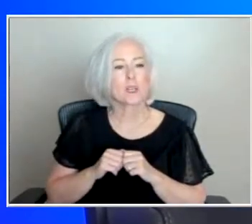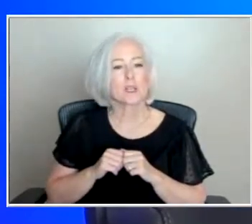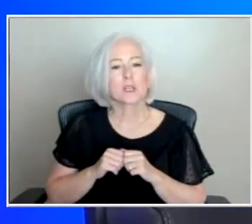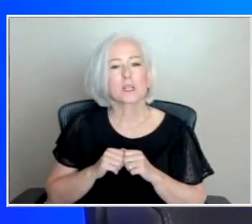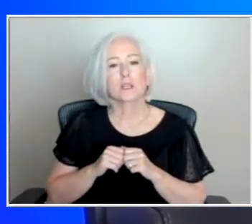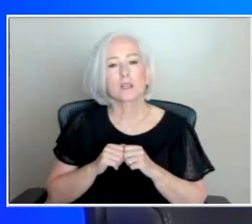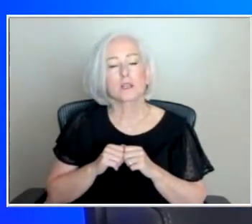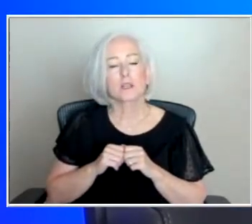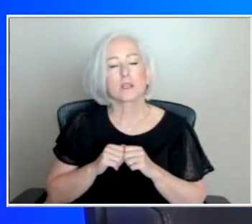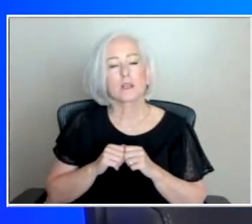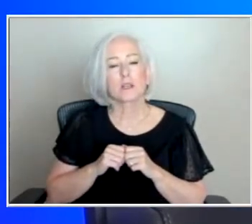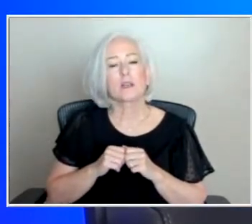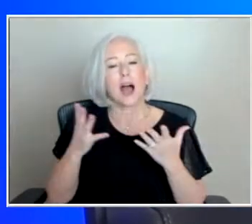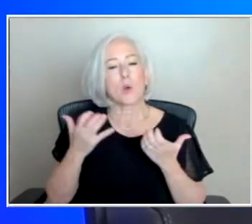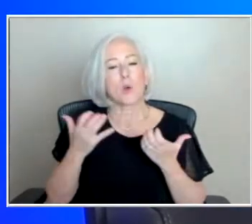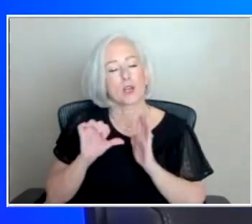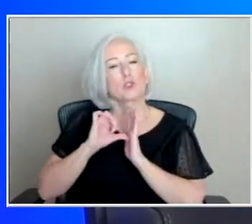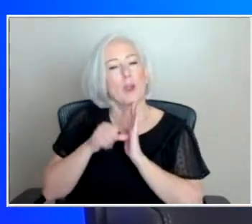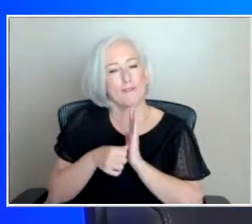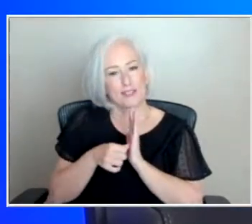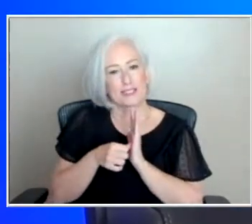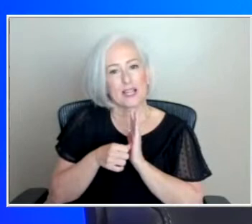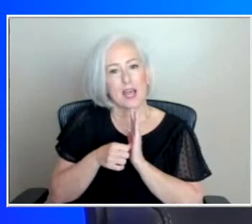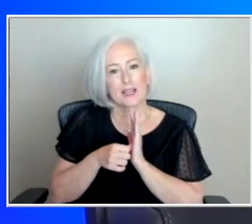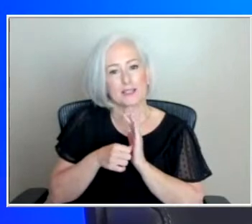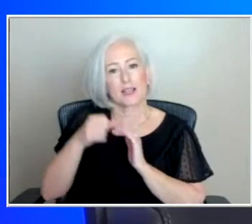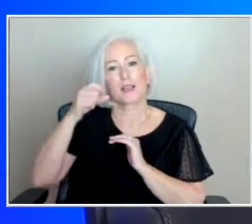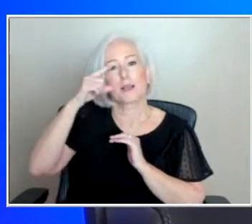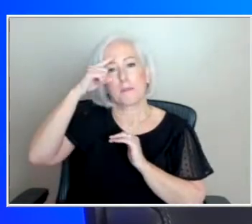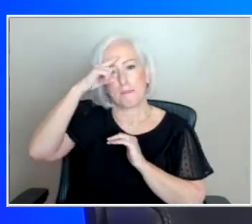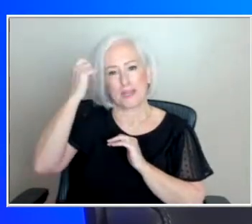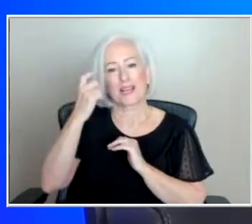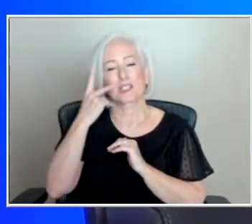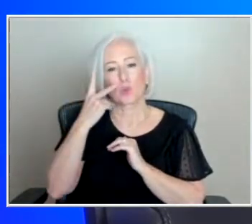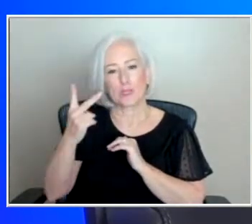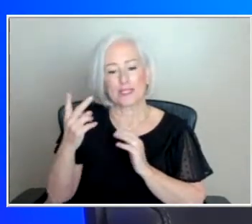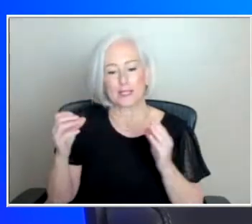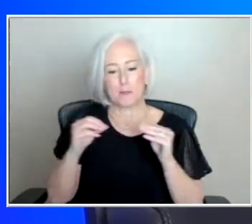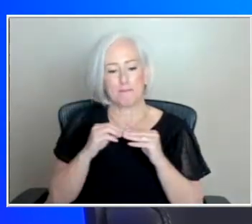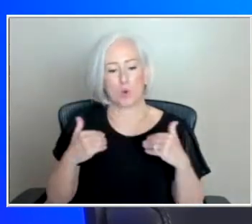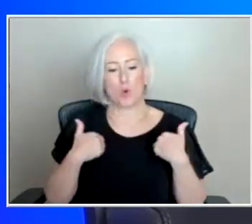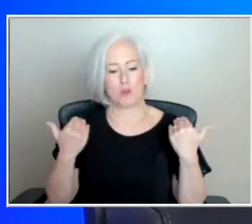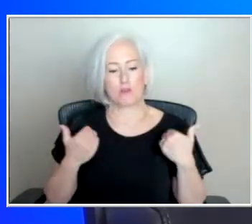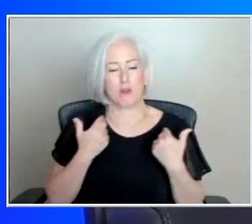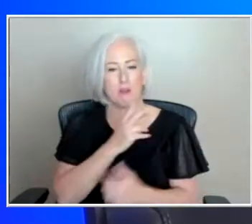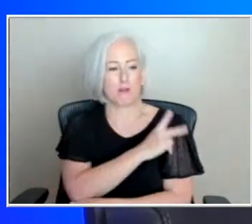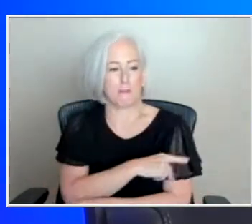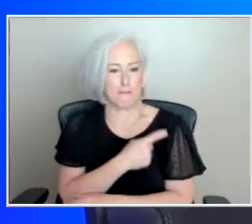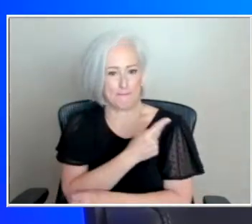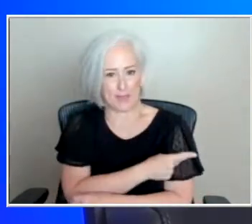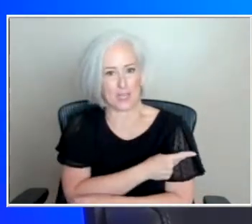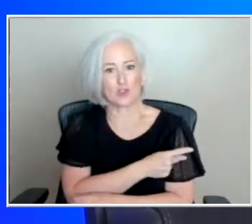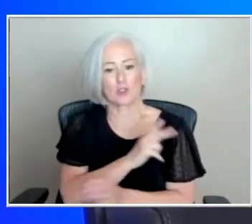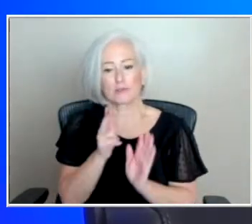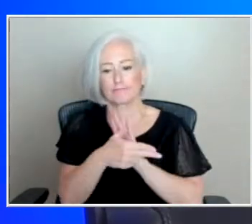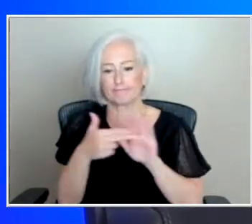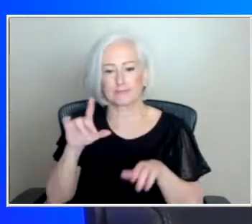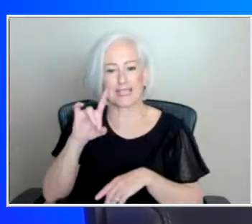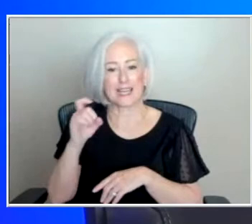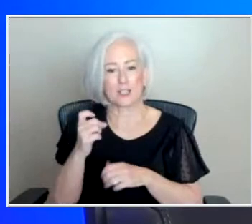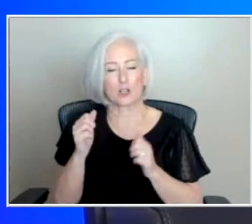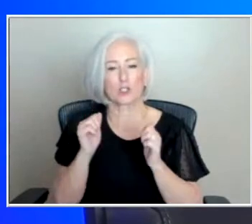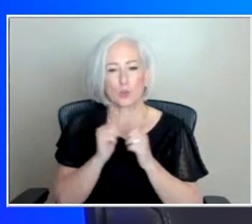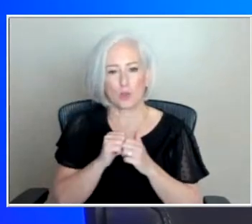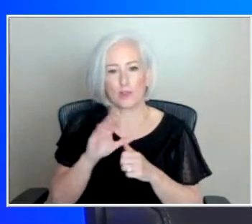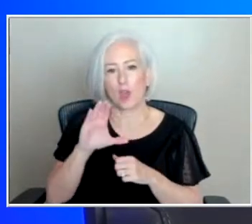I do want to stress that because we're seeing younger patients diagnosed with colorectal